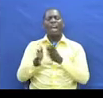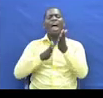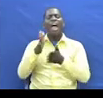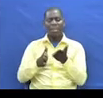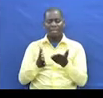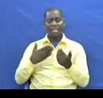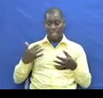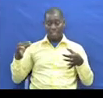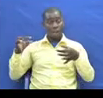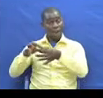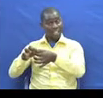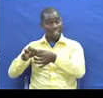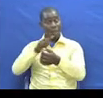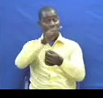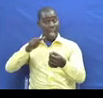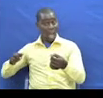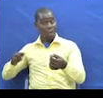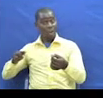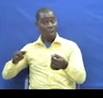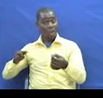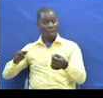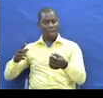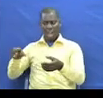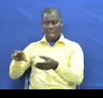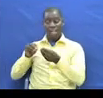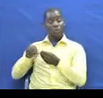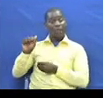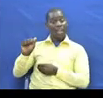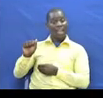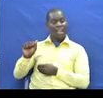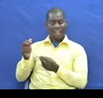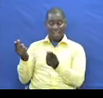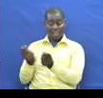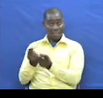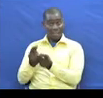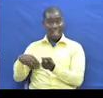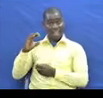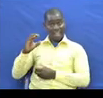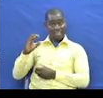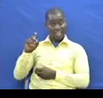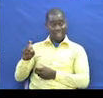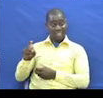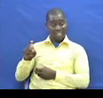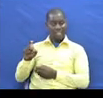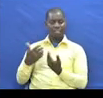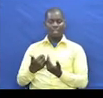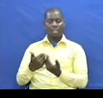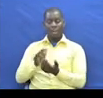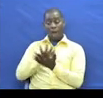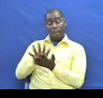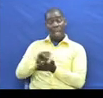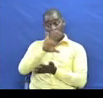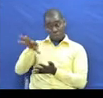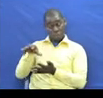are connected by the arrow. That's where at the beginning I took A and X to give me the first ordered pair. The second ordered pair will